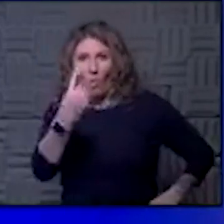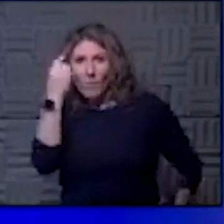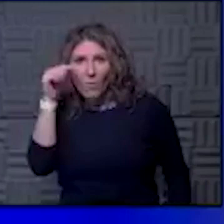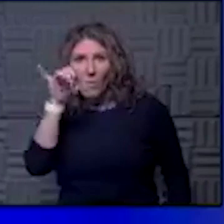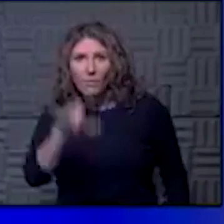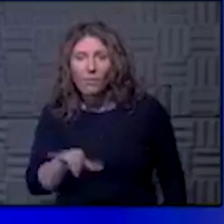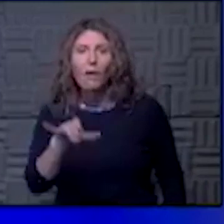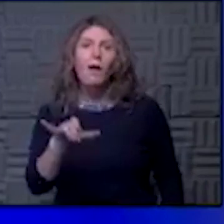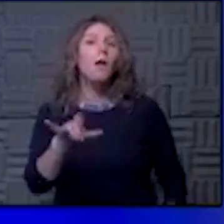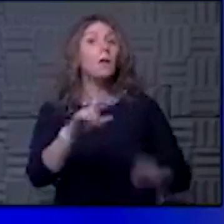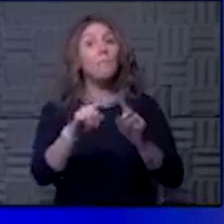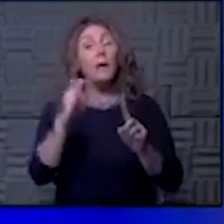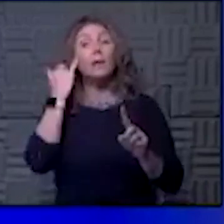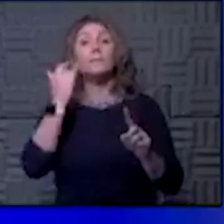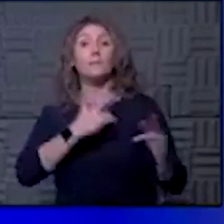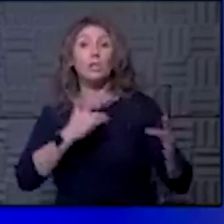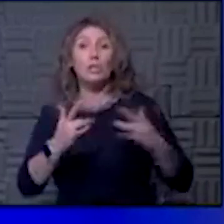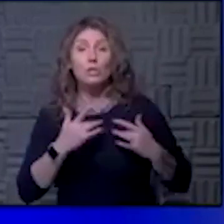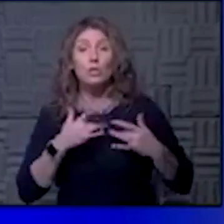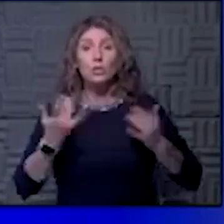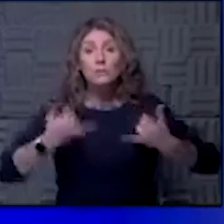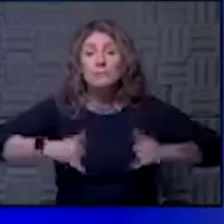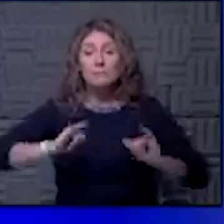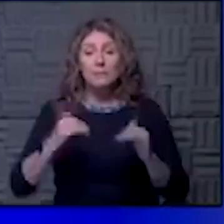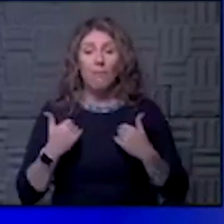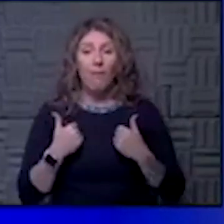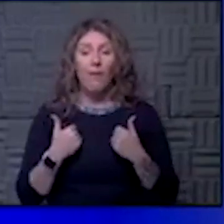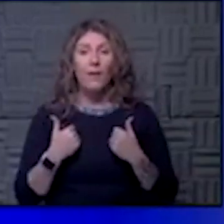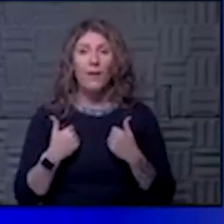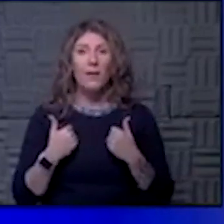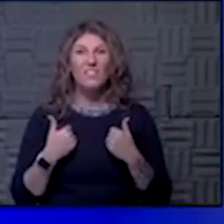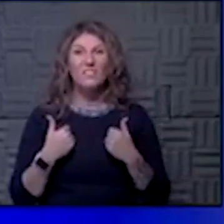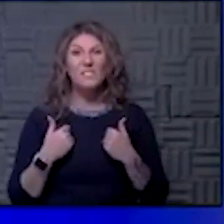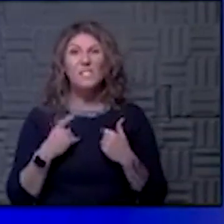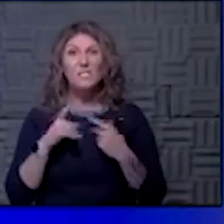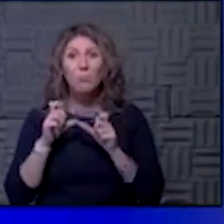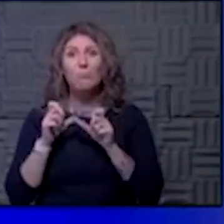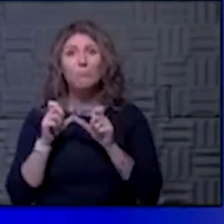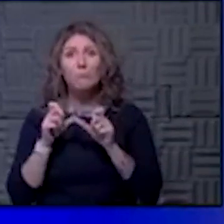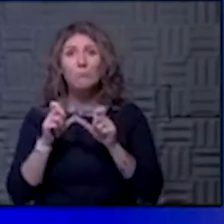get, if you have concerns and you still have some